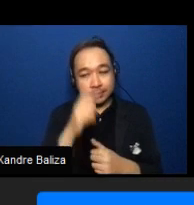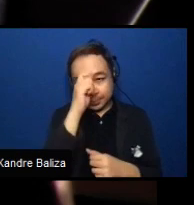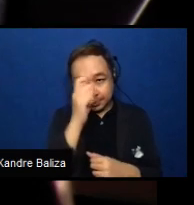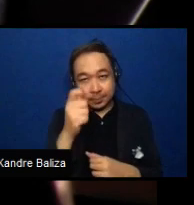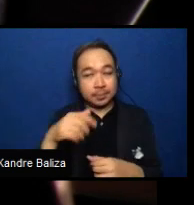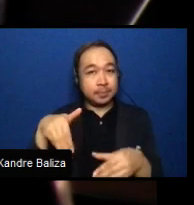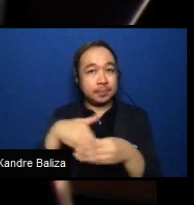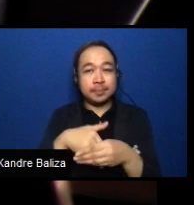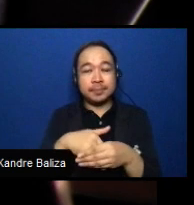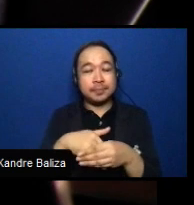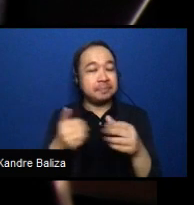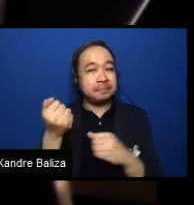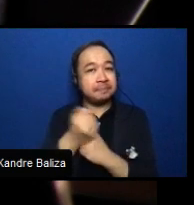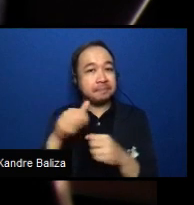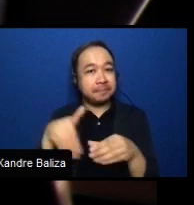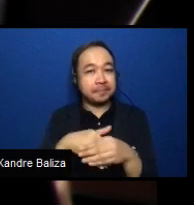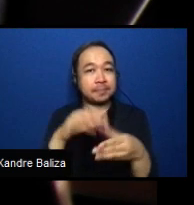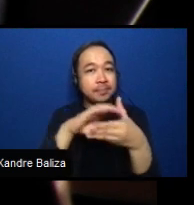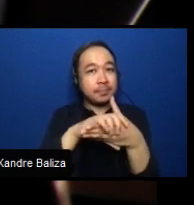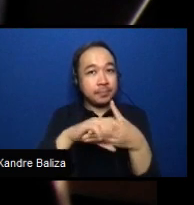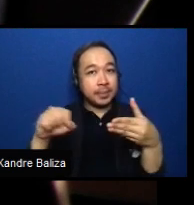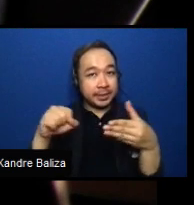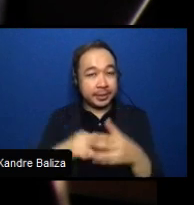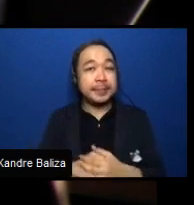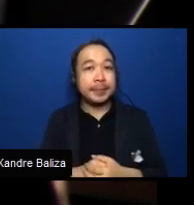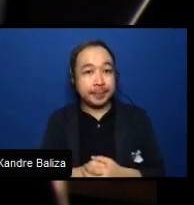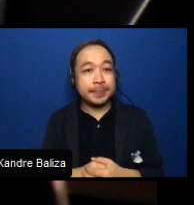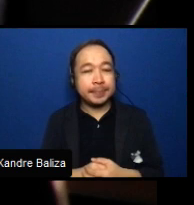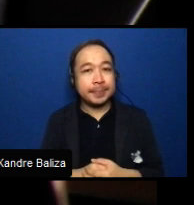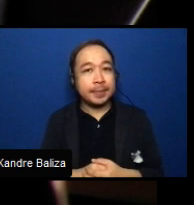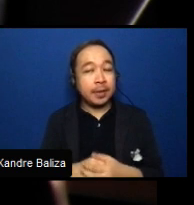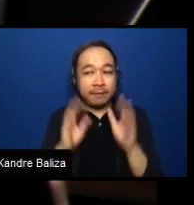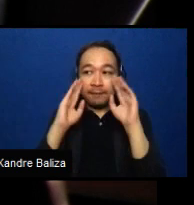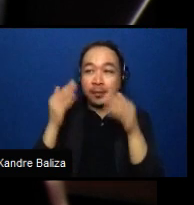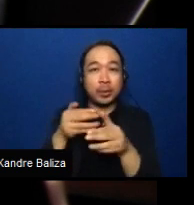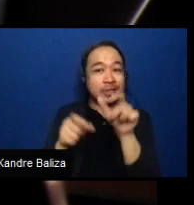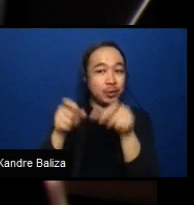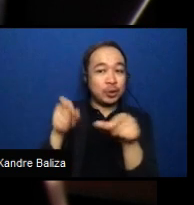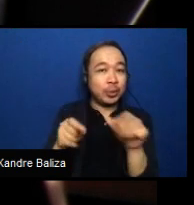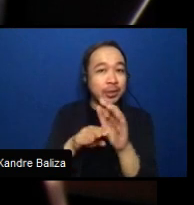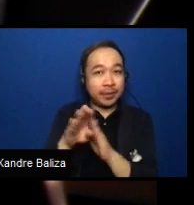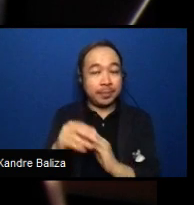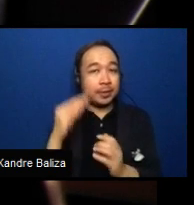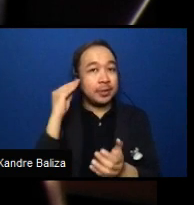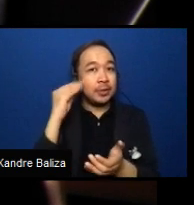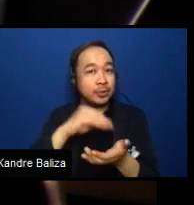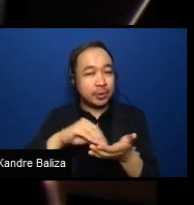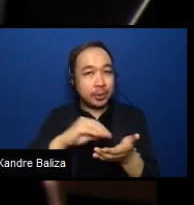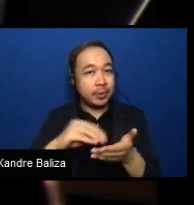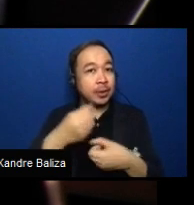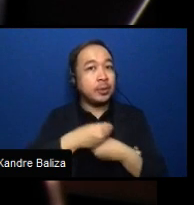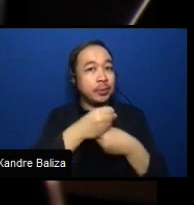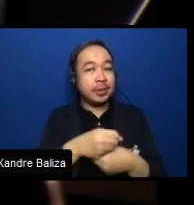the Economic and Social Commission for Asia and the Pacific Committee on Social Development, to the Secretariat, to the representatives from civil